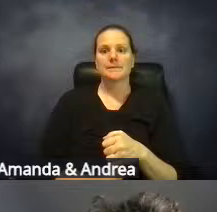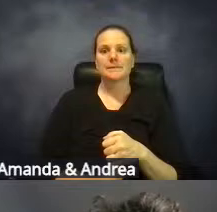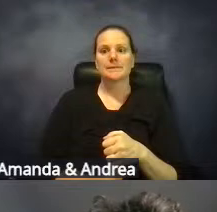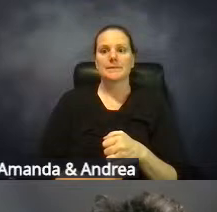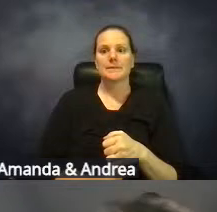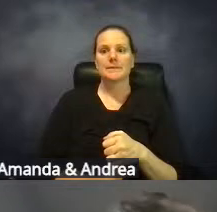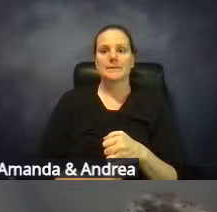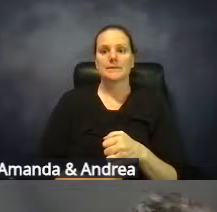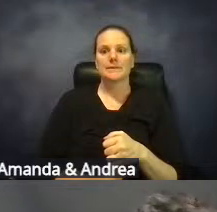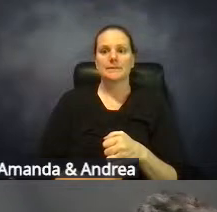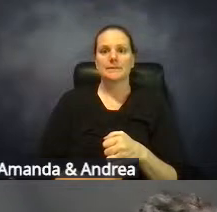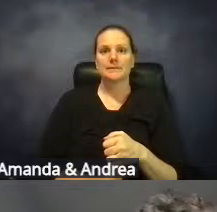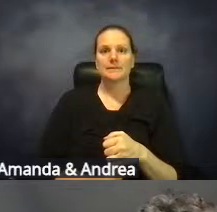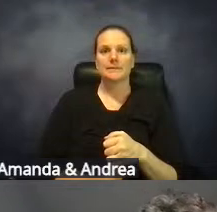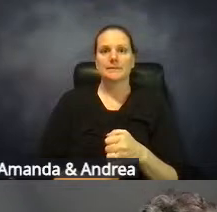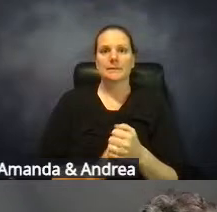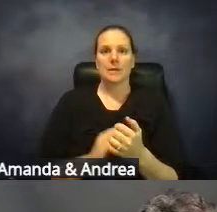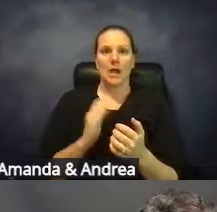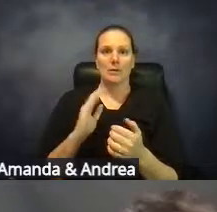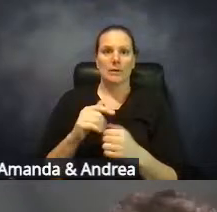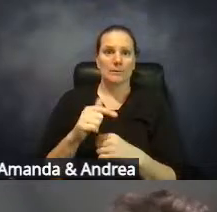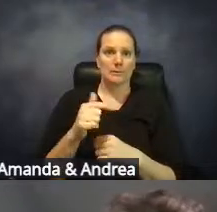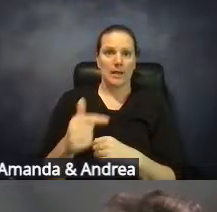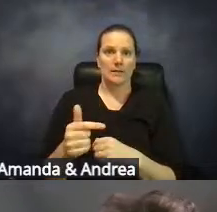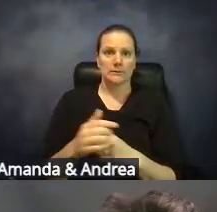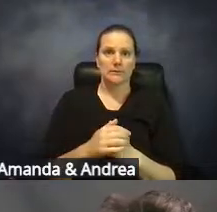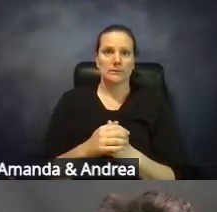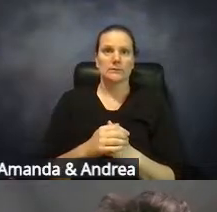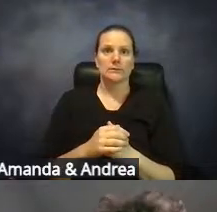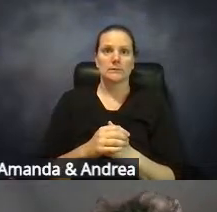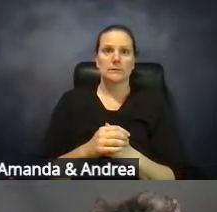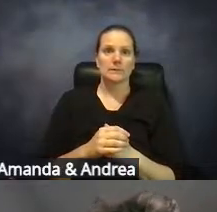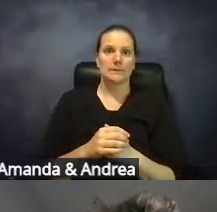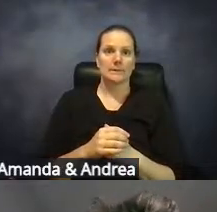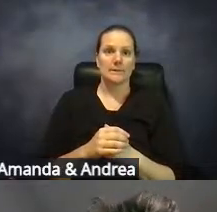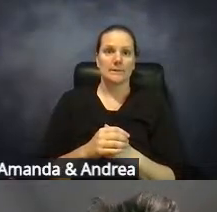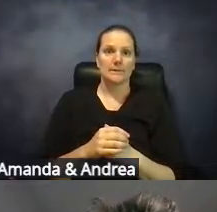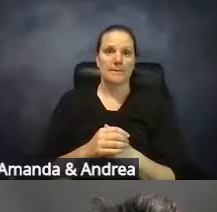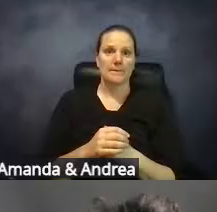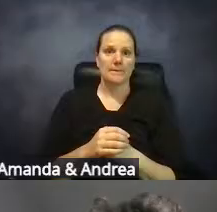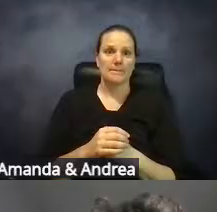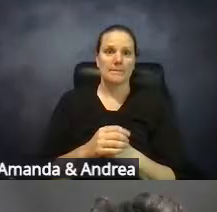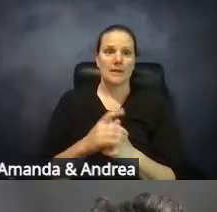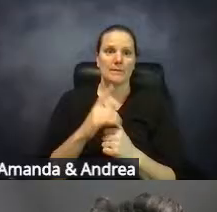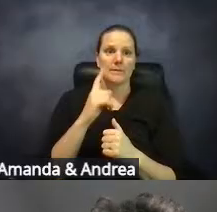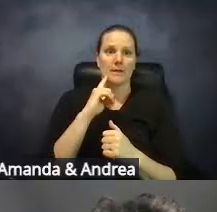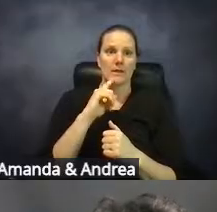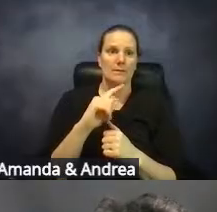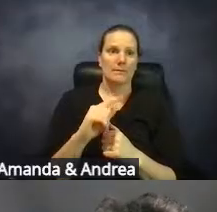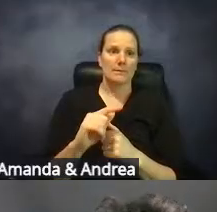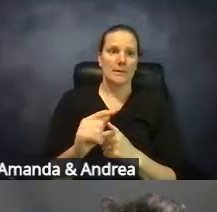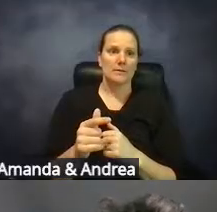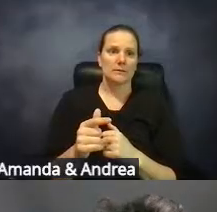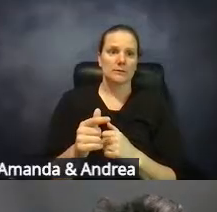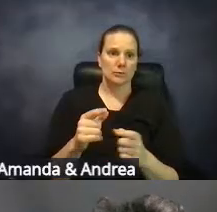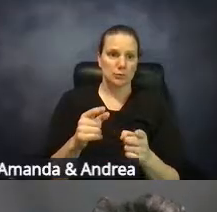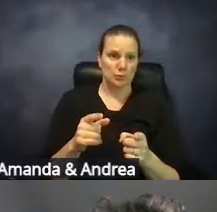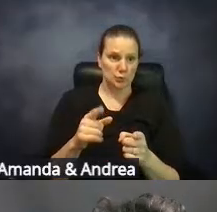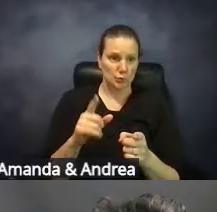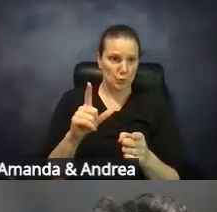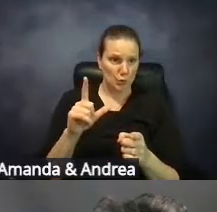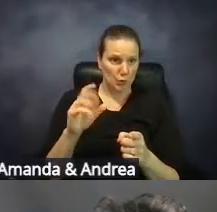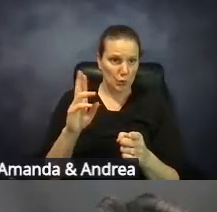I'm going to pass to, I think I'm passing to you. Is that correct,